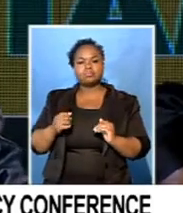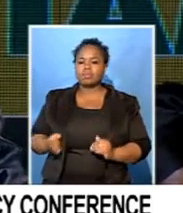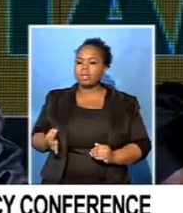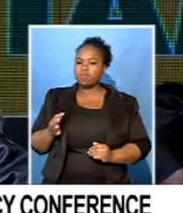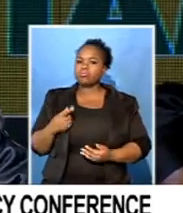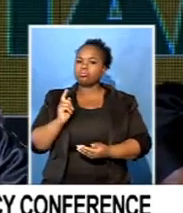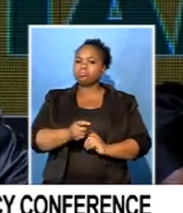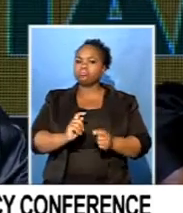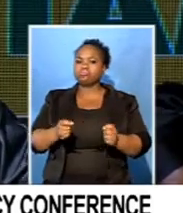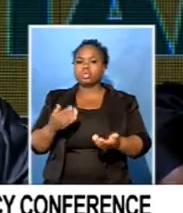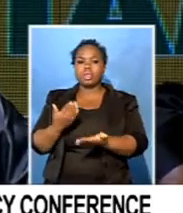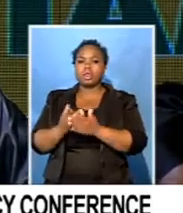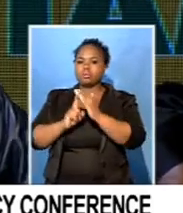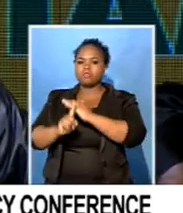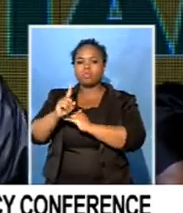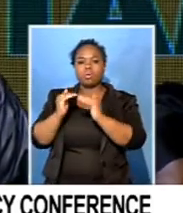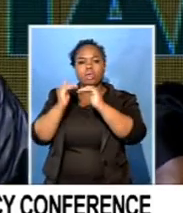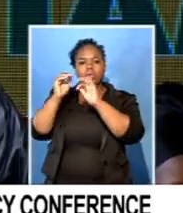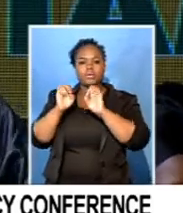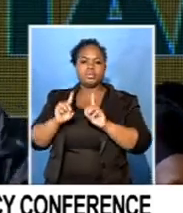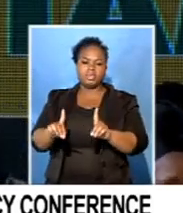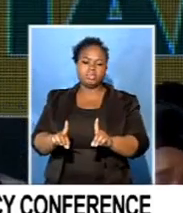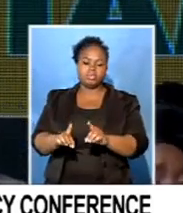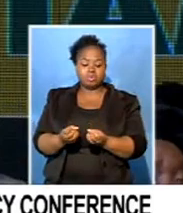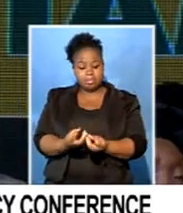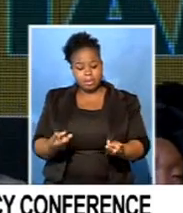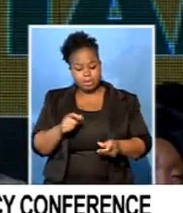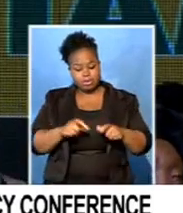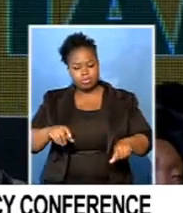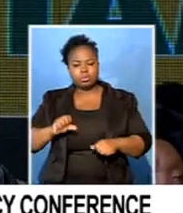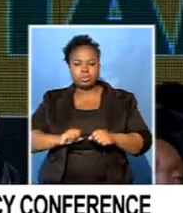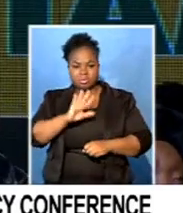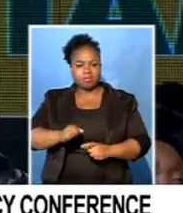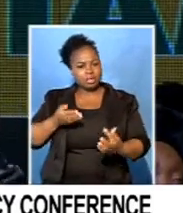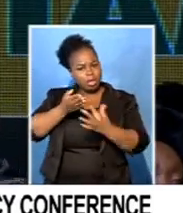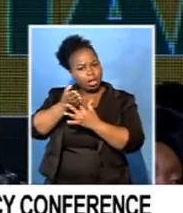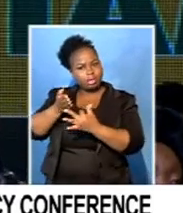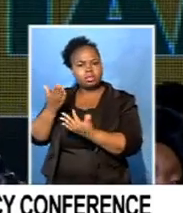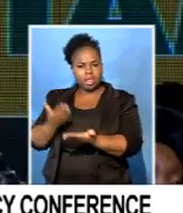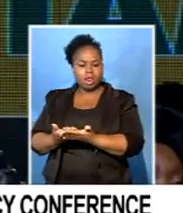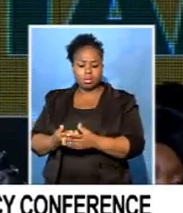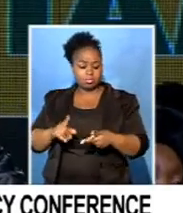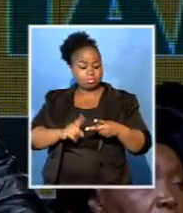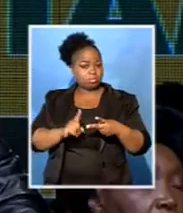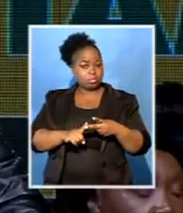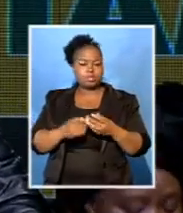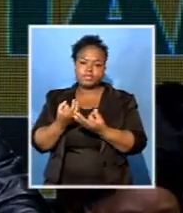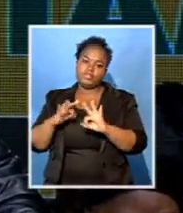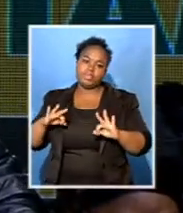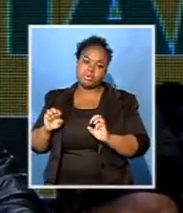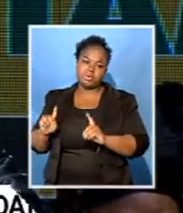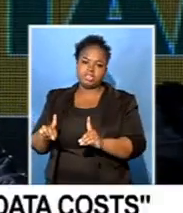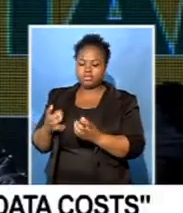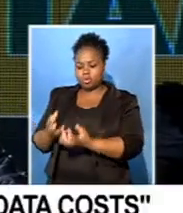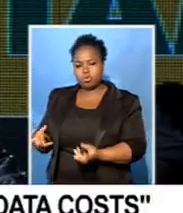higher education to as many South Africans as possible and free education for